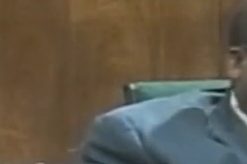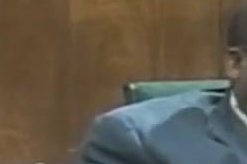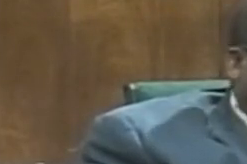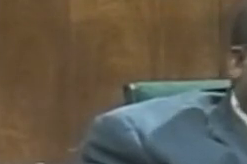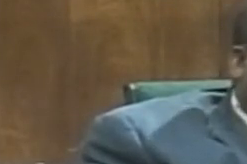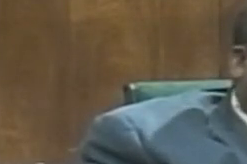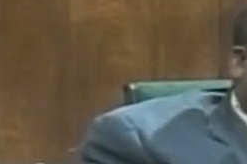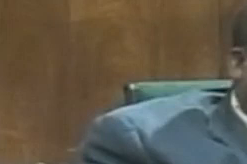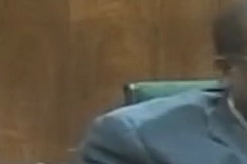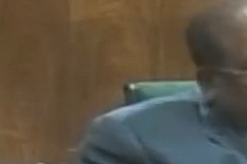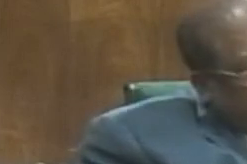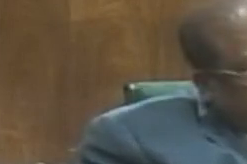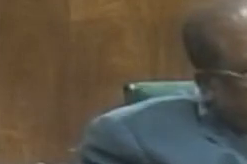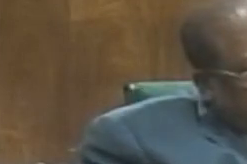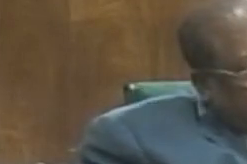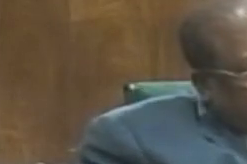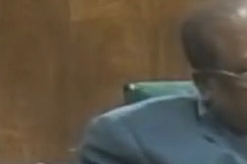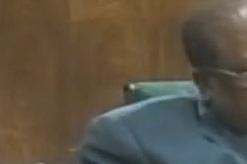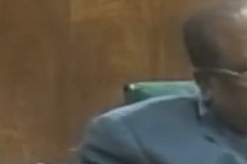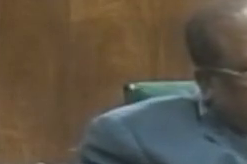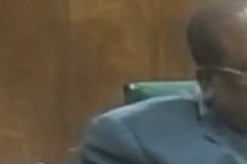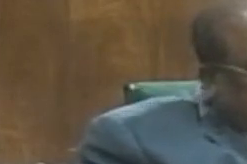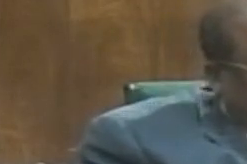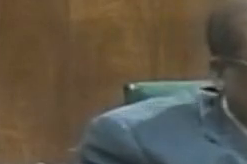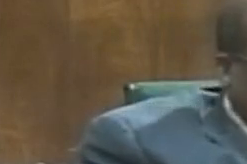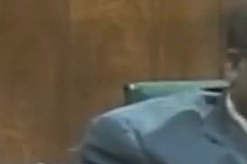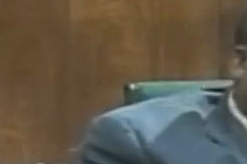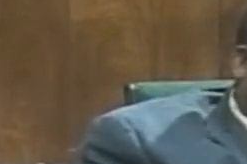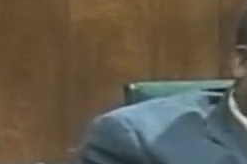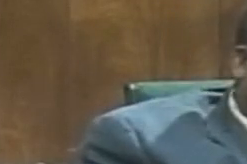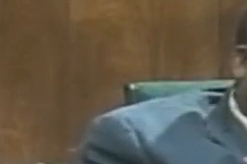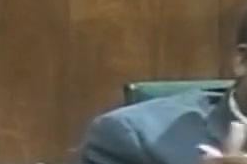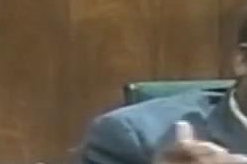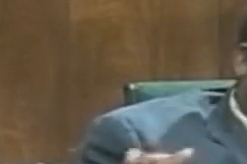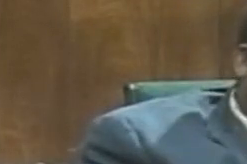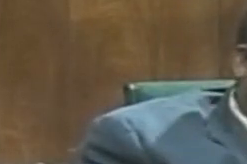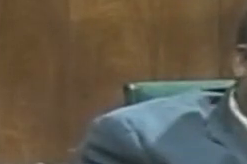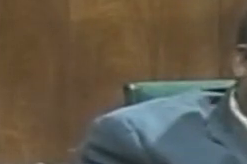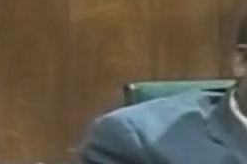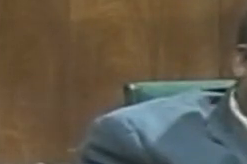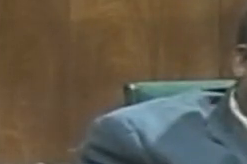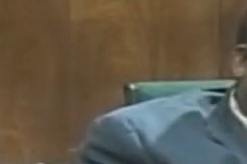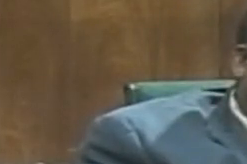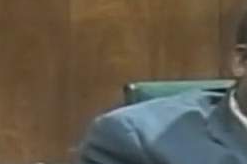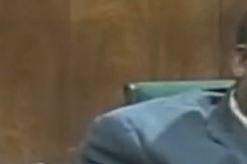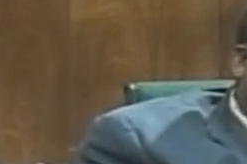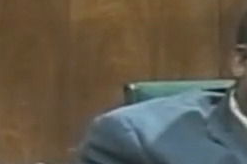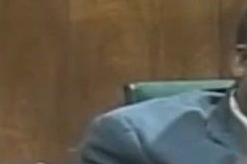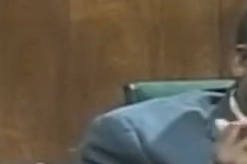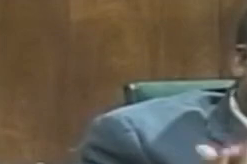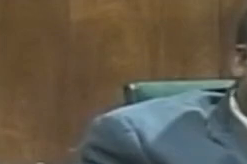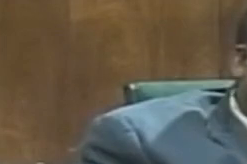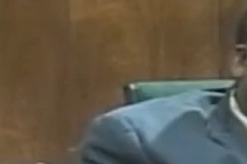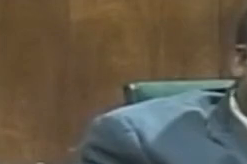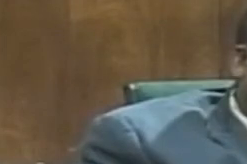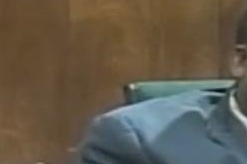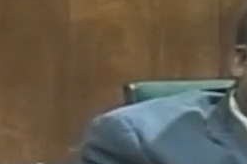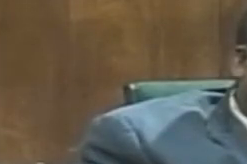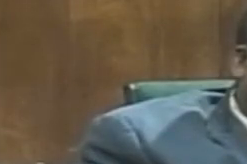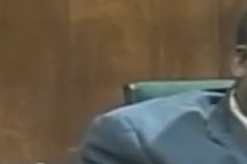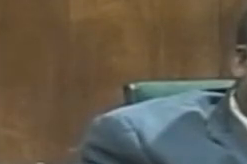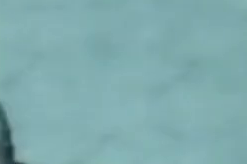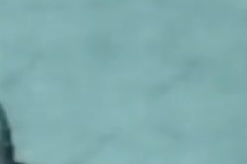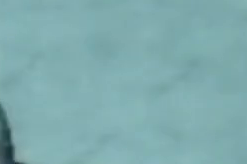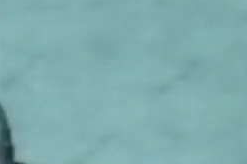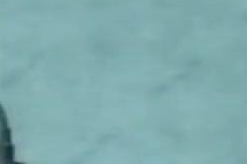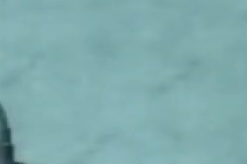And how they come here is that there's a vast illegal trade. But if they are here and